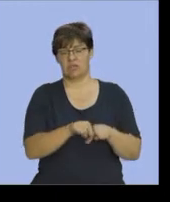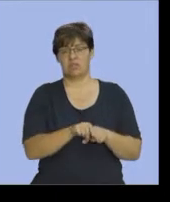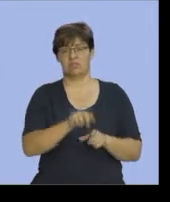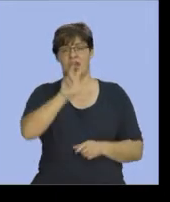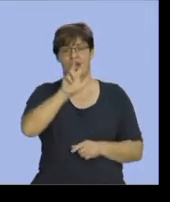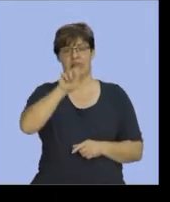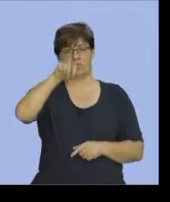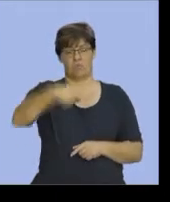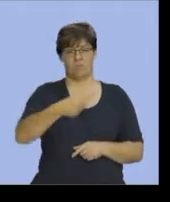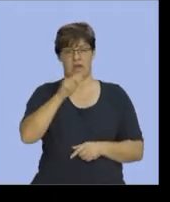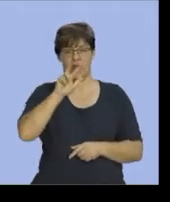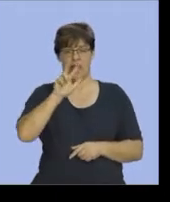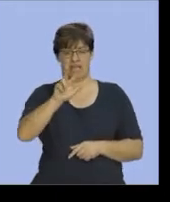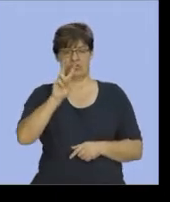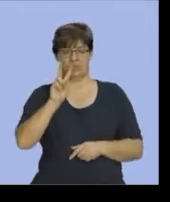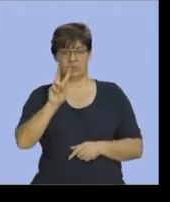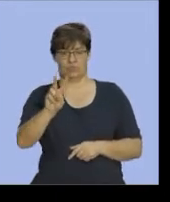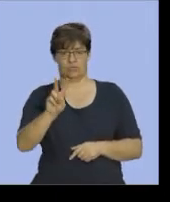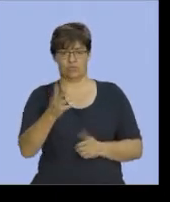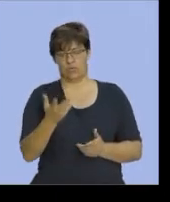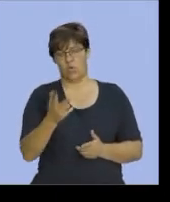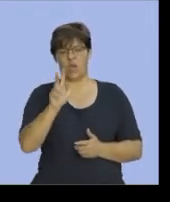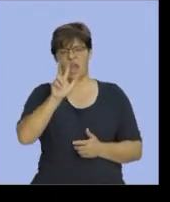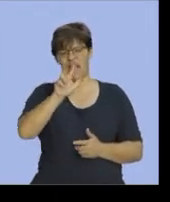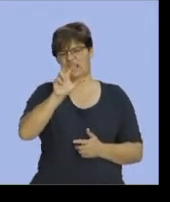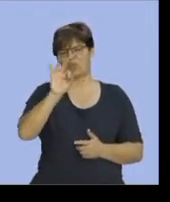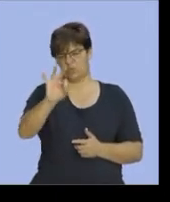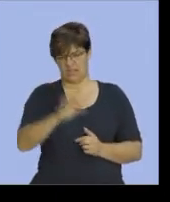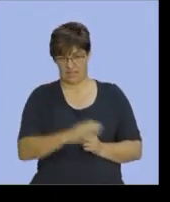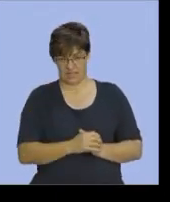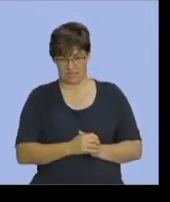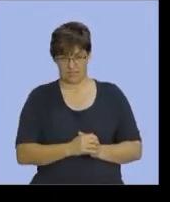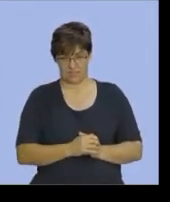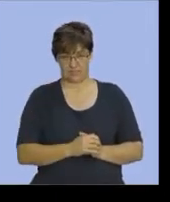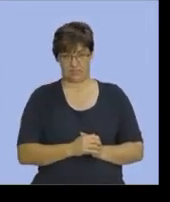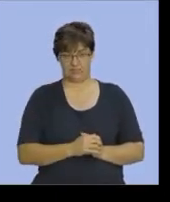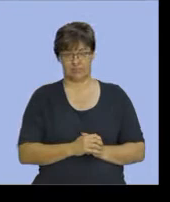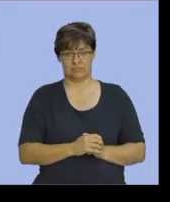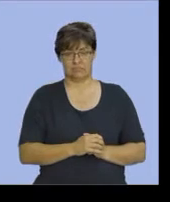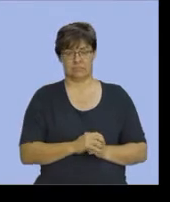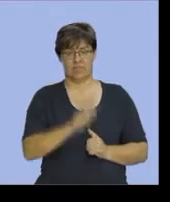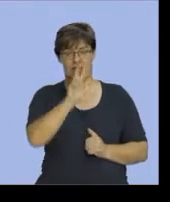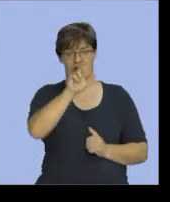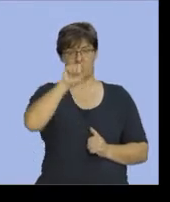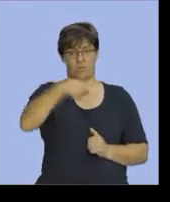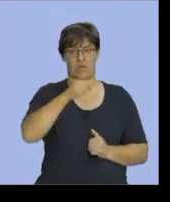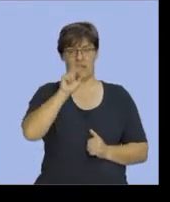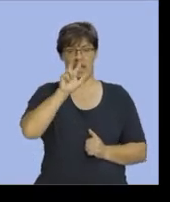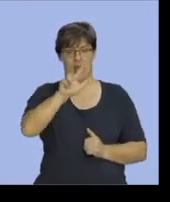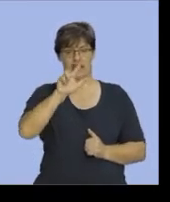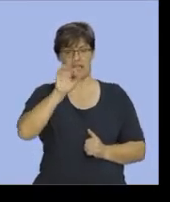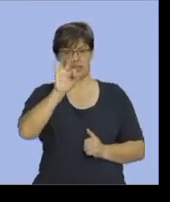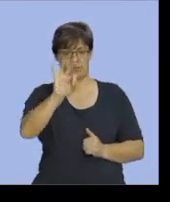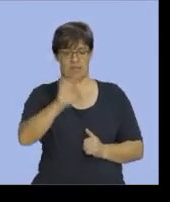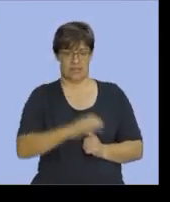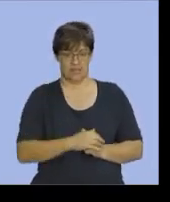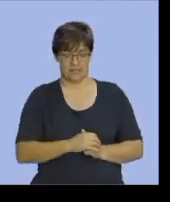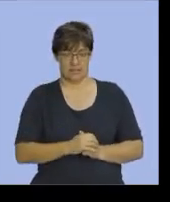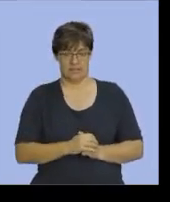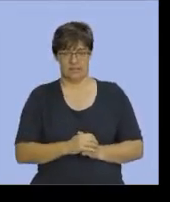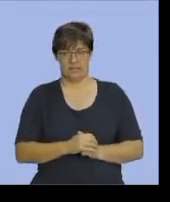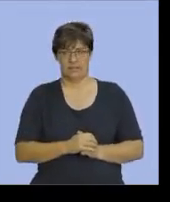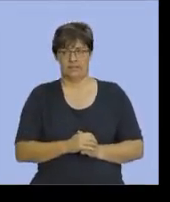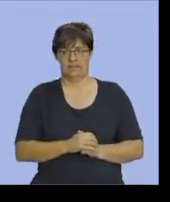to 8,82 or 83 if you round it off. So this will be